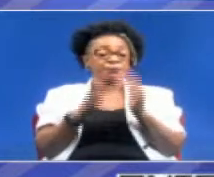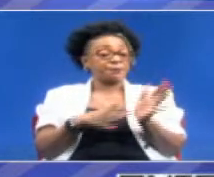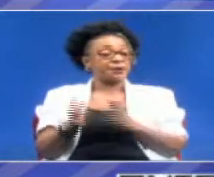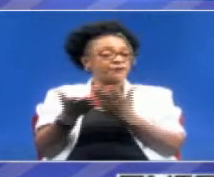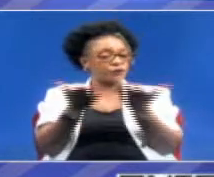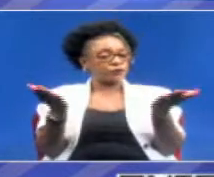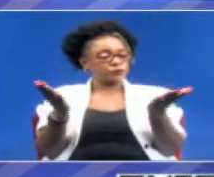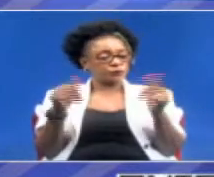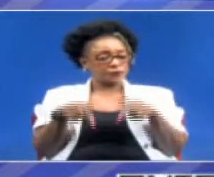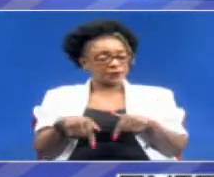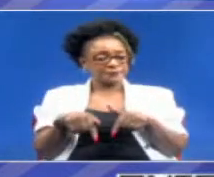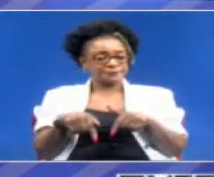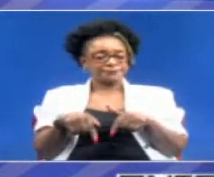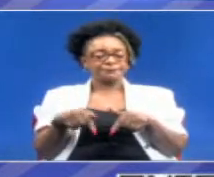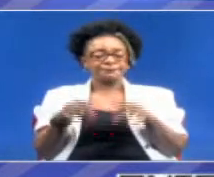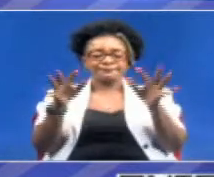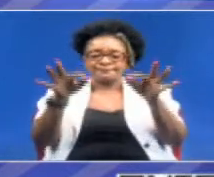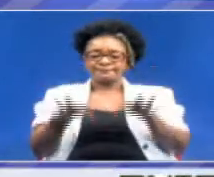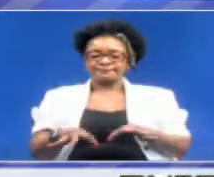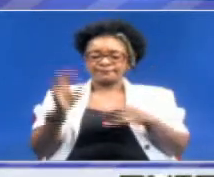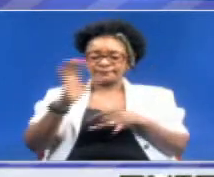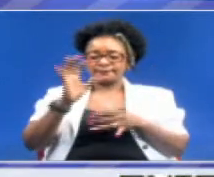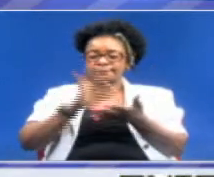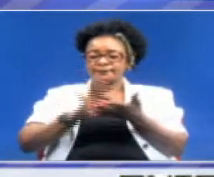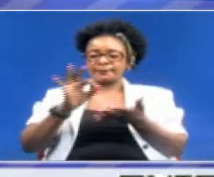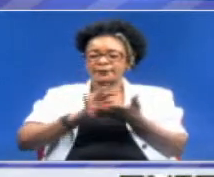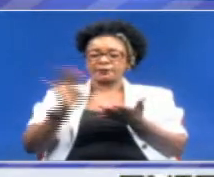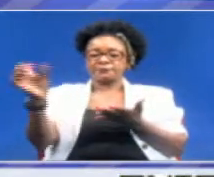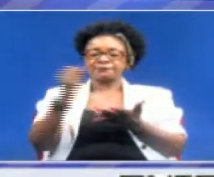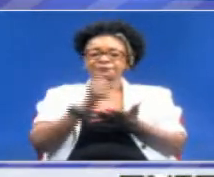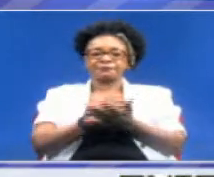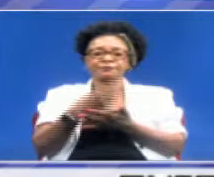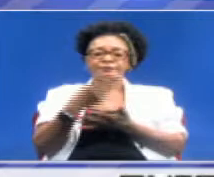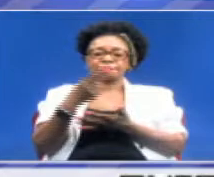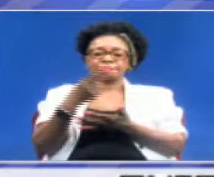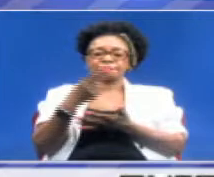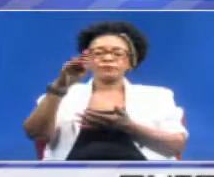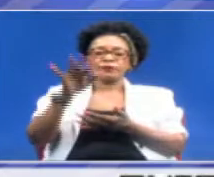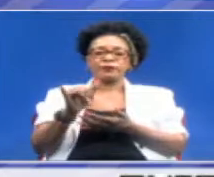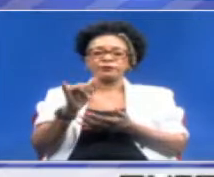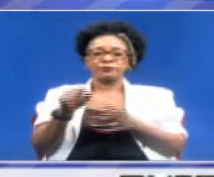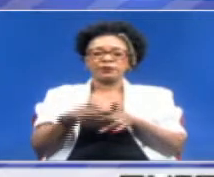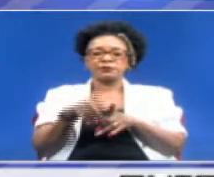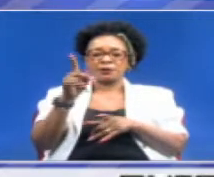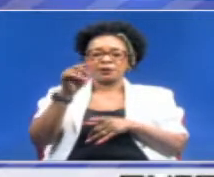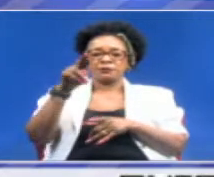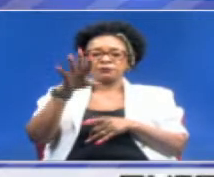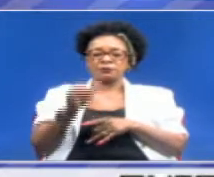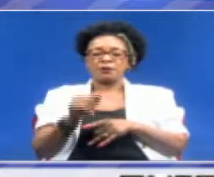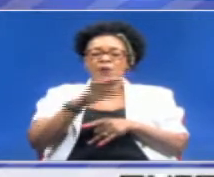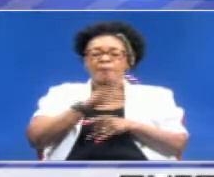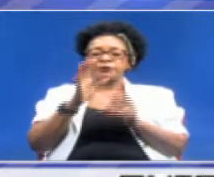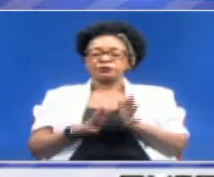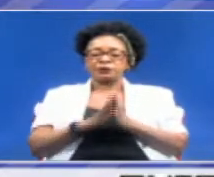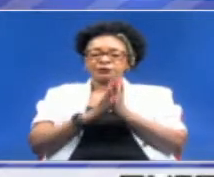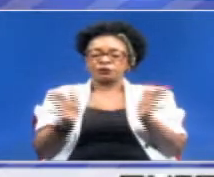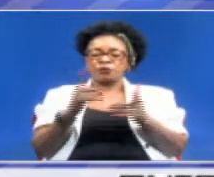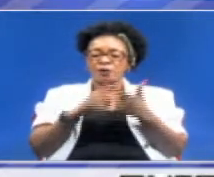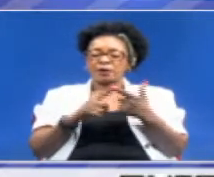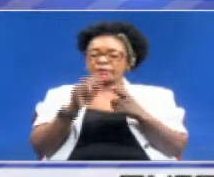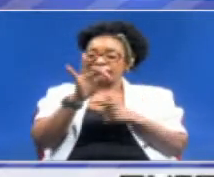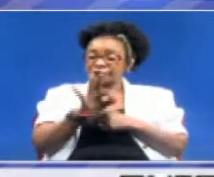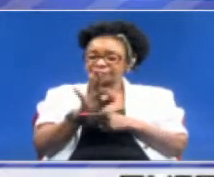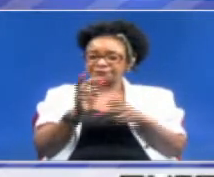We start off with Treasury Cabinet Secretary has appointed Humphrey Watanga Mulongo as Kenya Revenue Authority Commissioner General for 3 years,